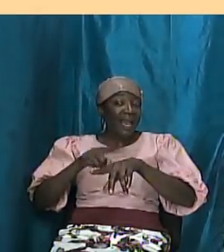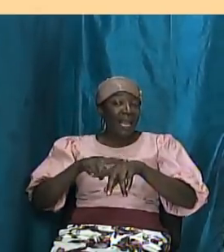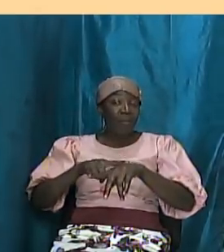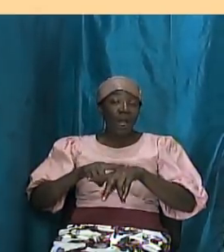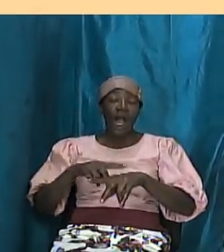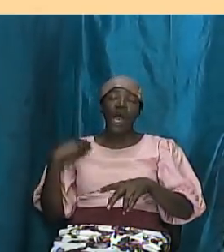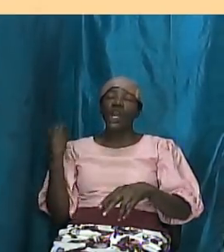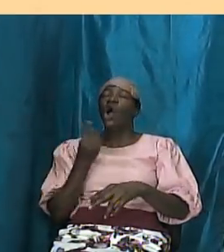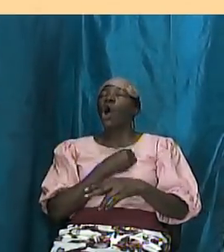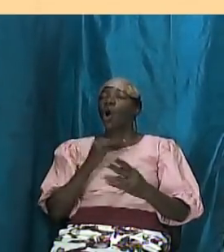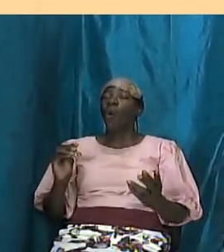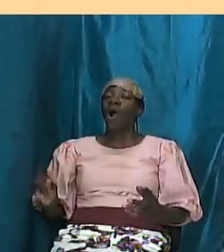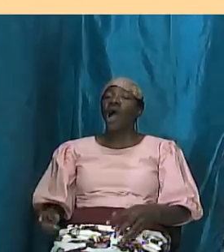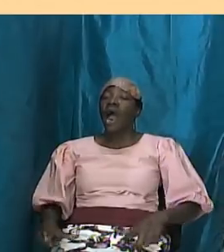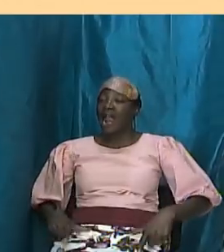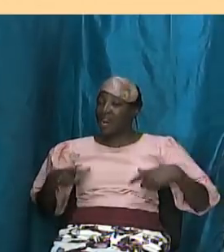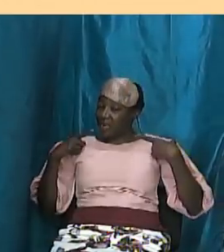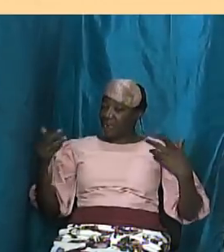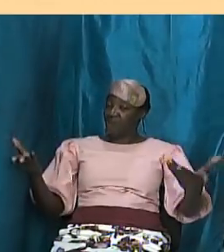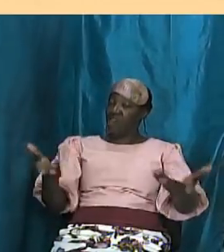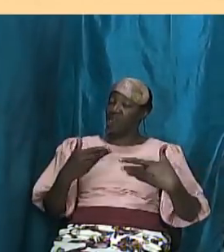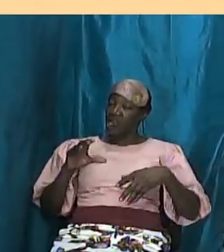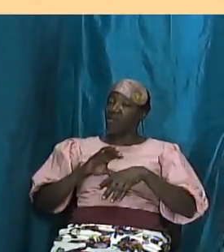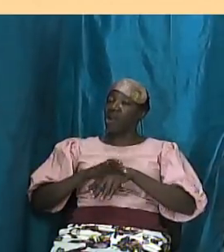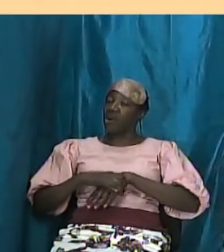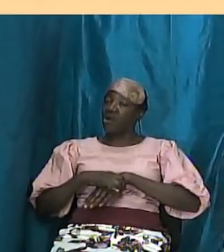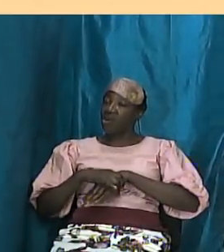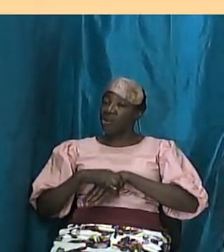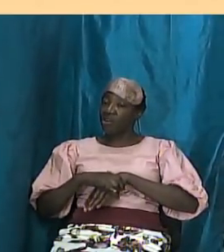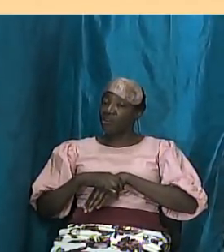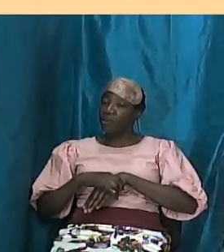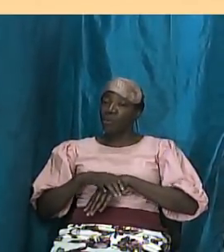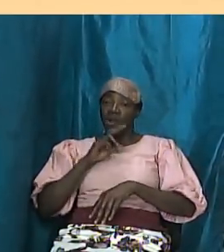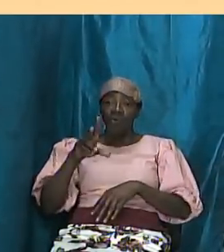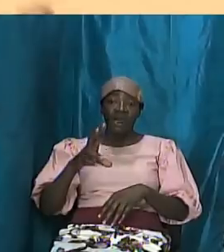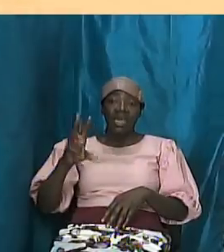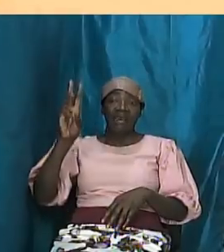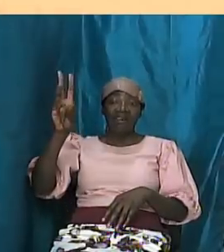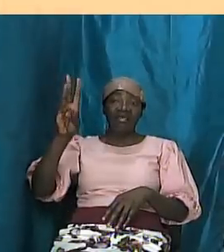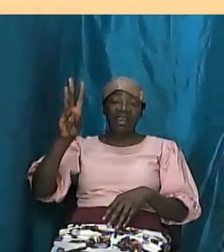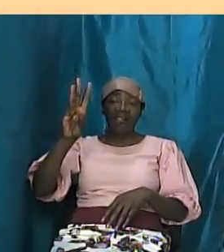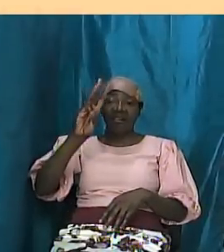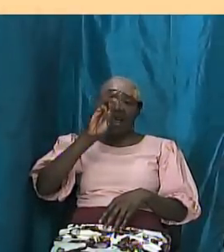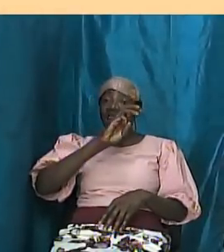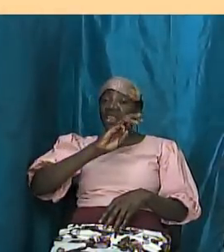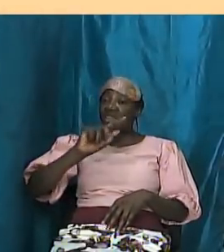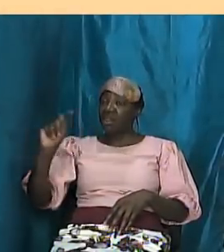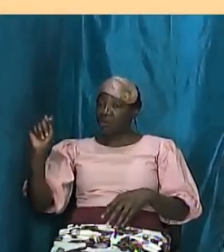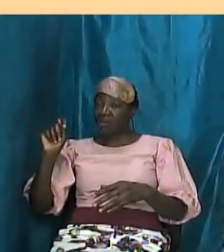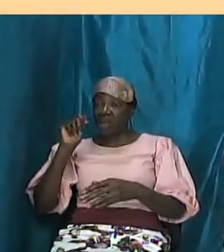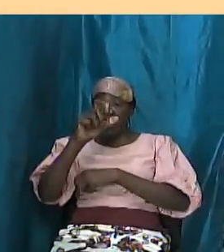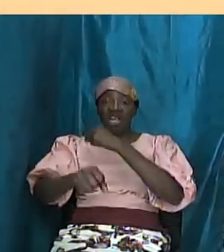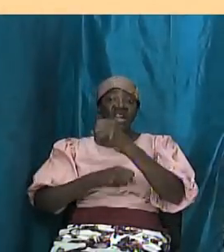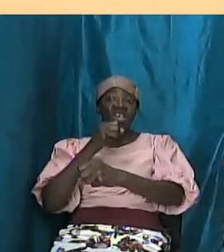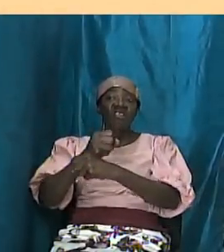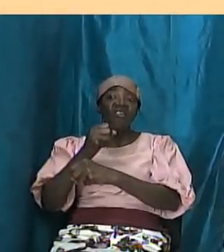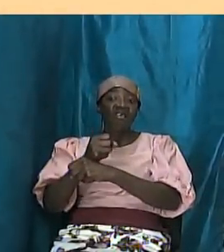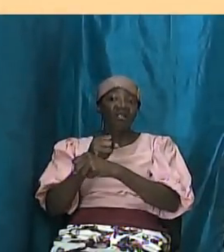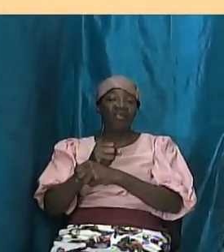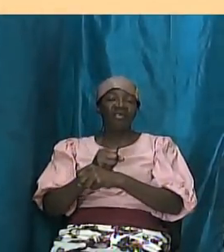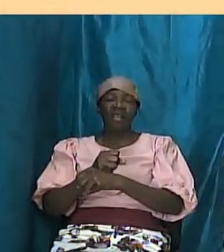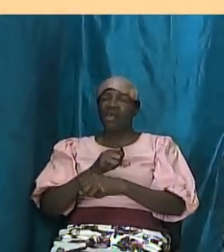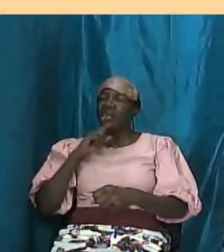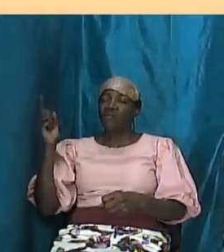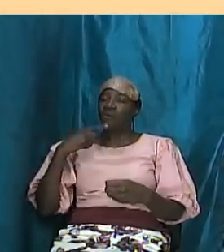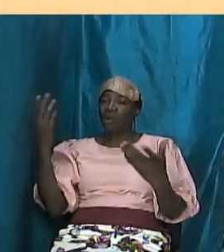existence here on Earth, and it is running approximately 6,000 years. If we are only here for 6,000 years, then it